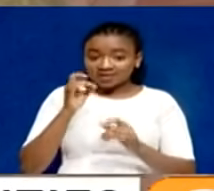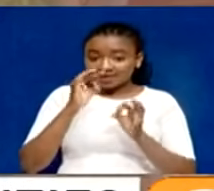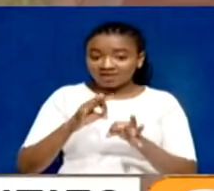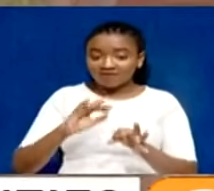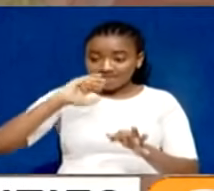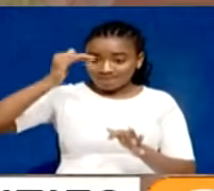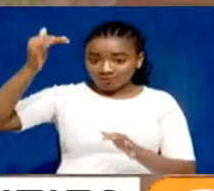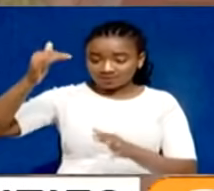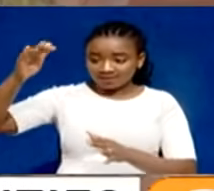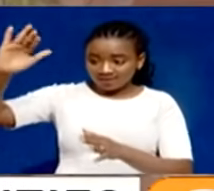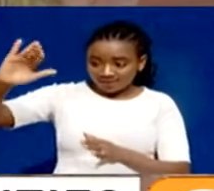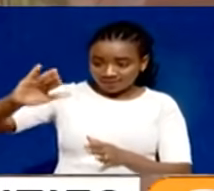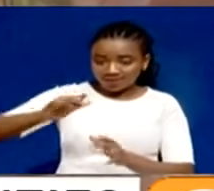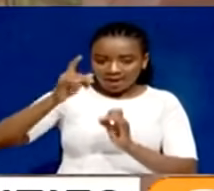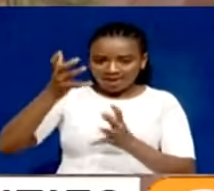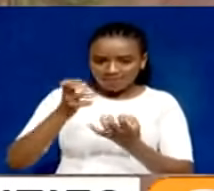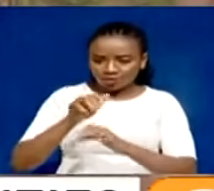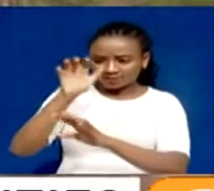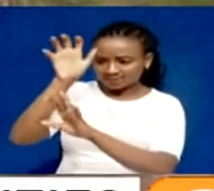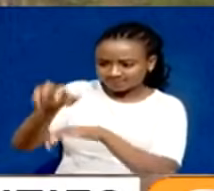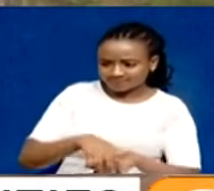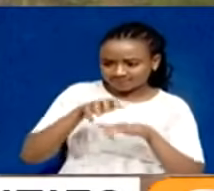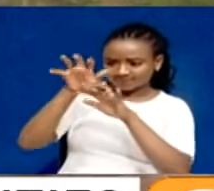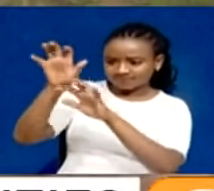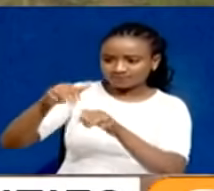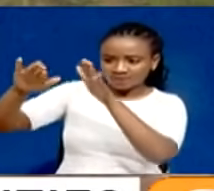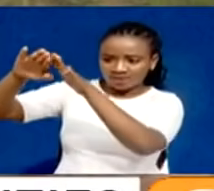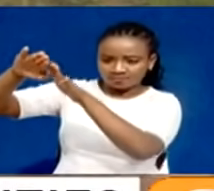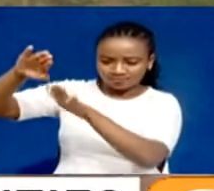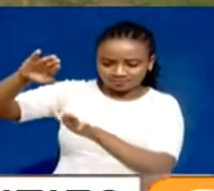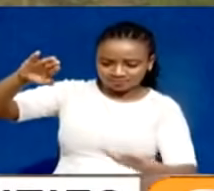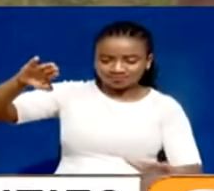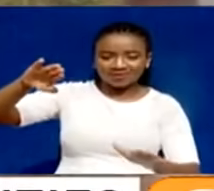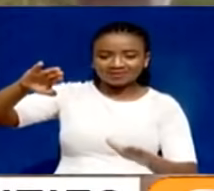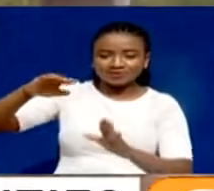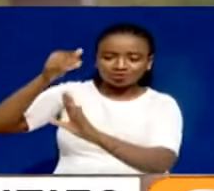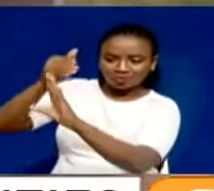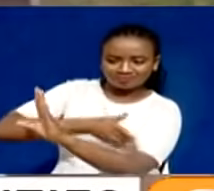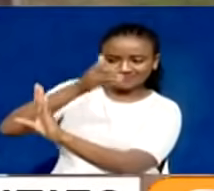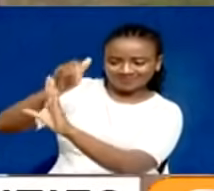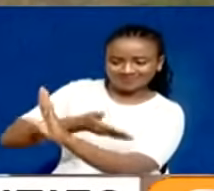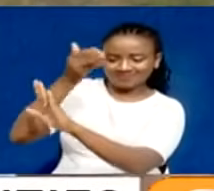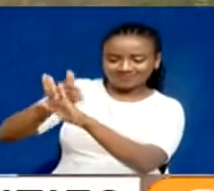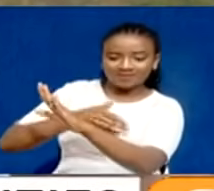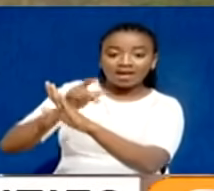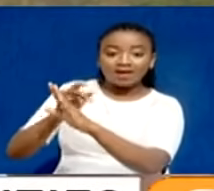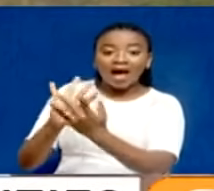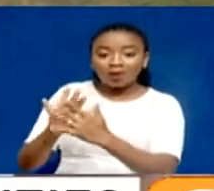vikatwe at an angle ambayo sasa hakuna kuanguka tena. Pili tumekubaliana lazima ziwe